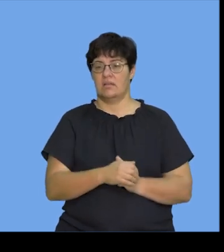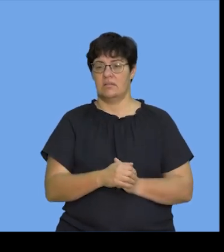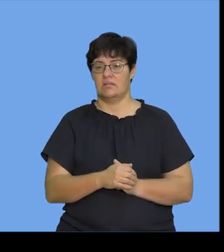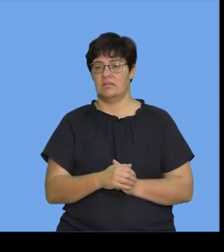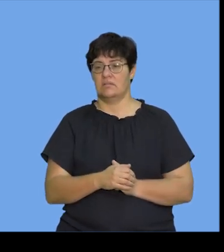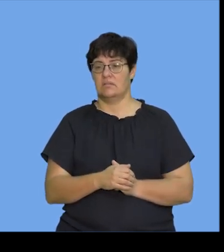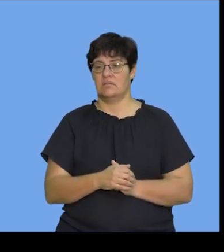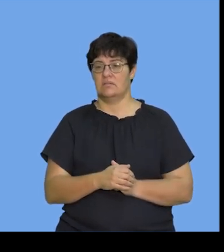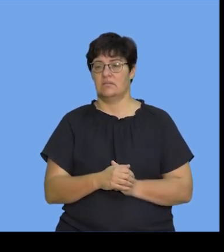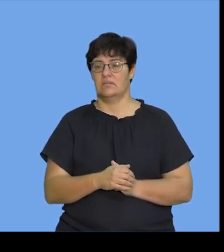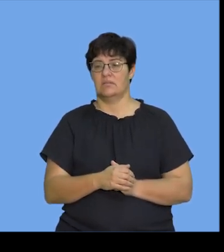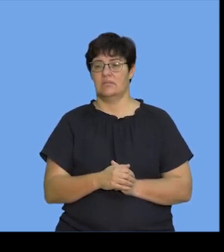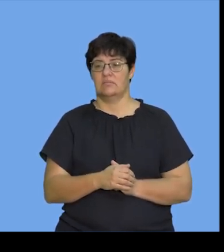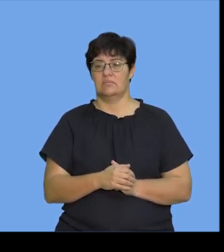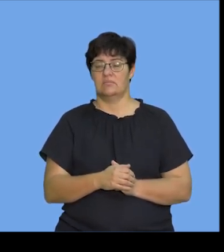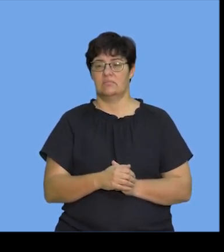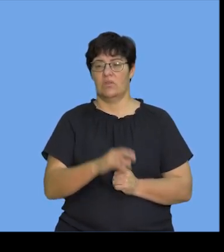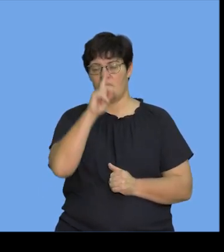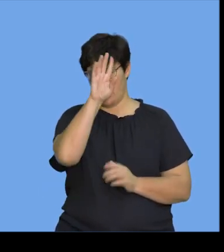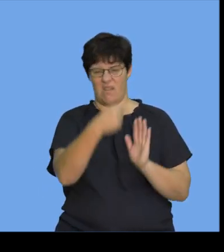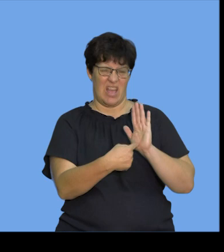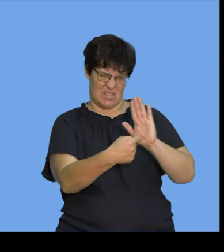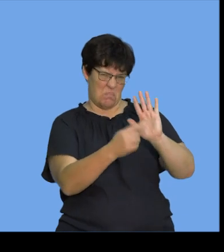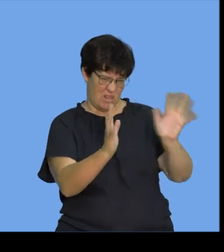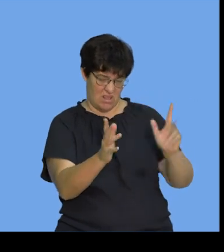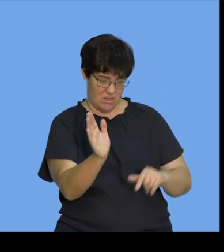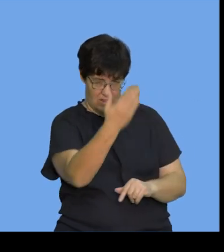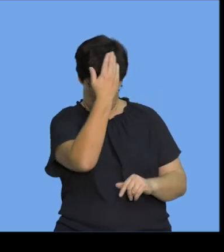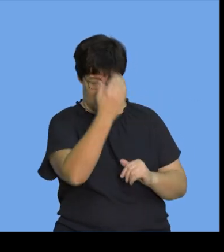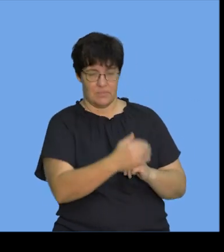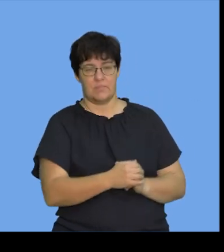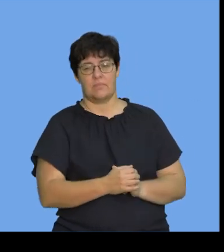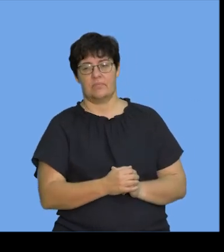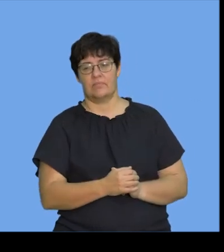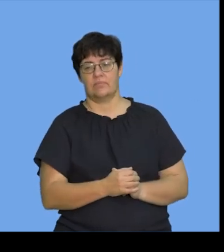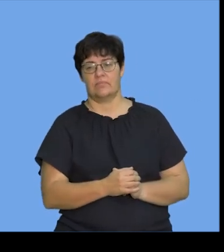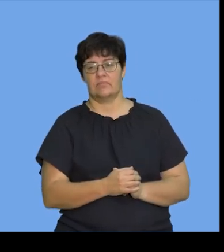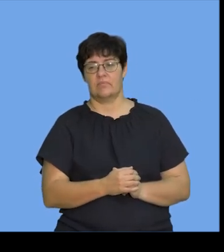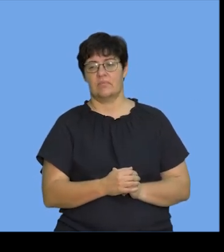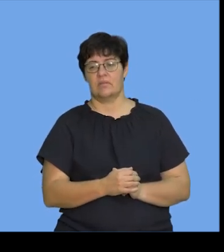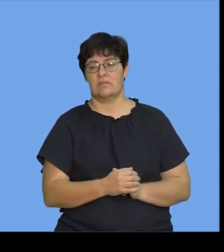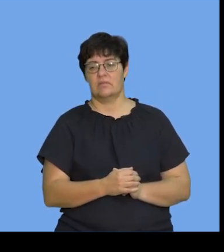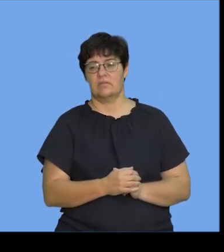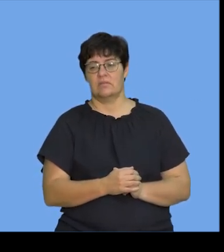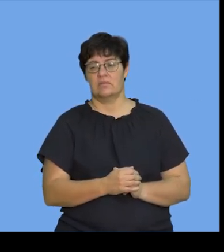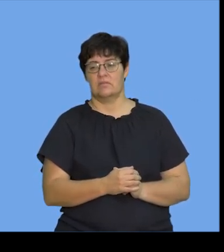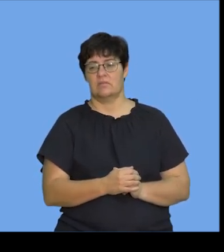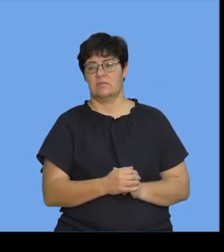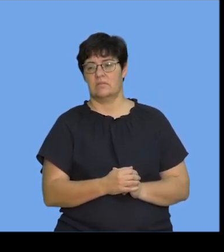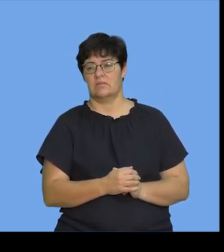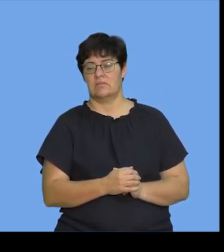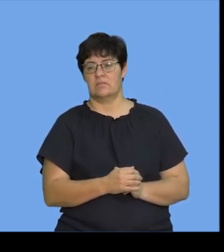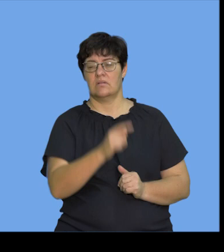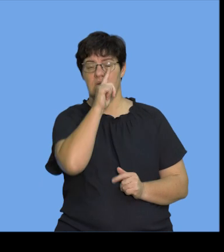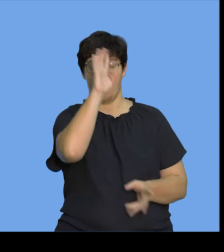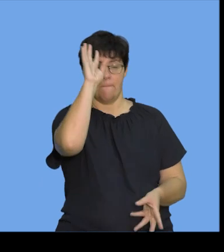up there. Remember, that was just for me to try and show you where this comes from. Now, to then find the sum